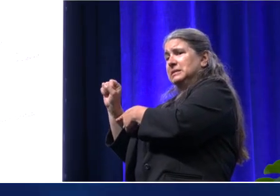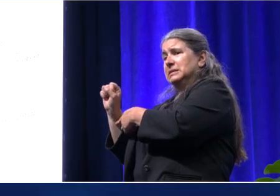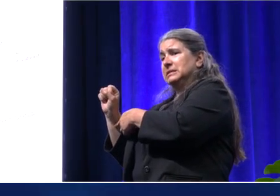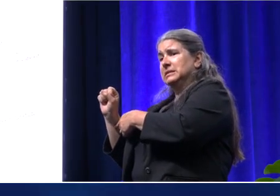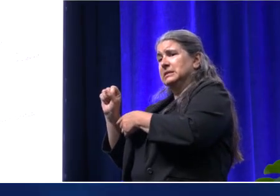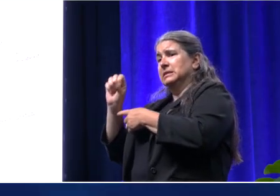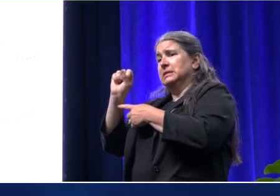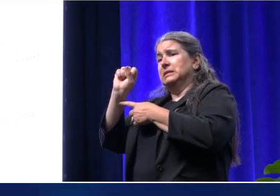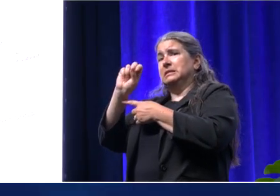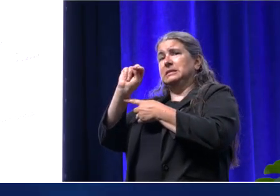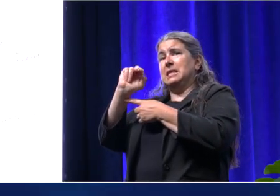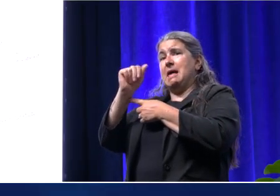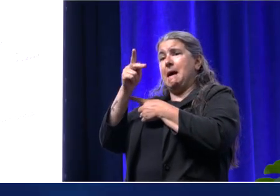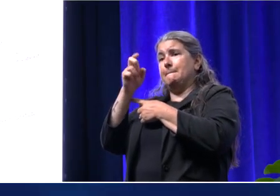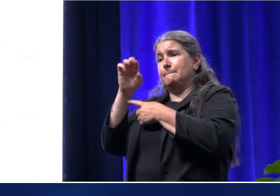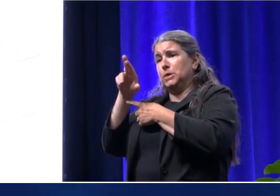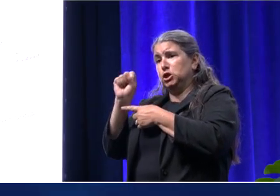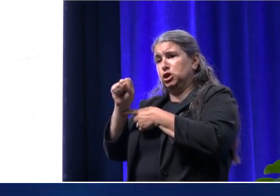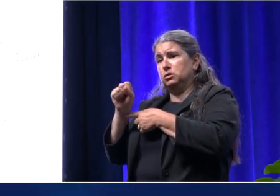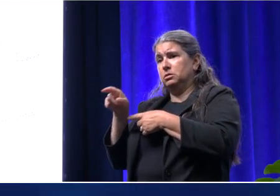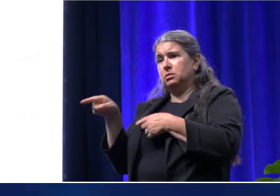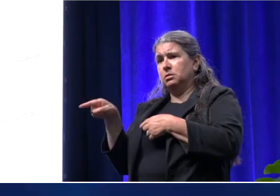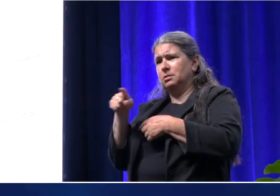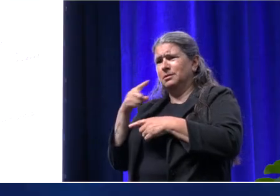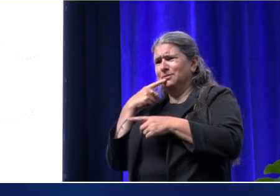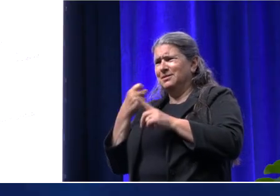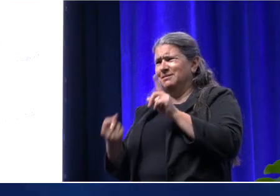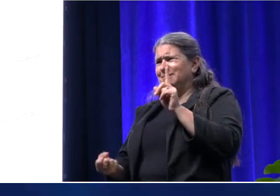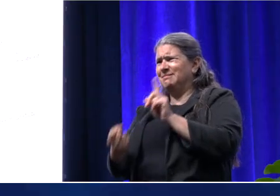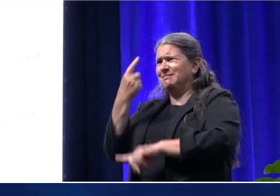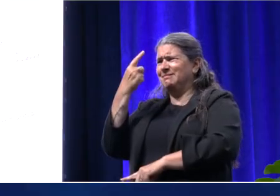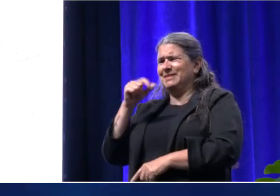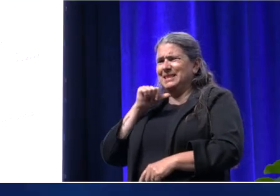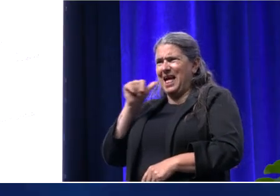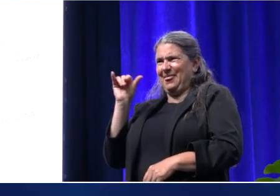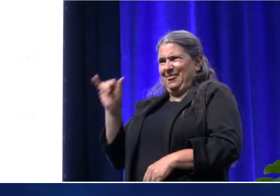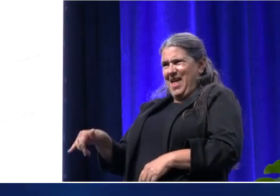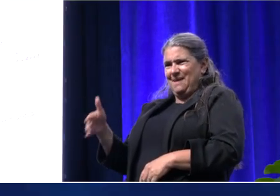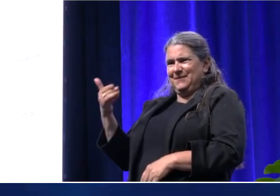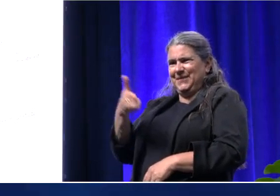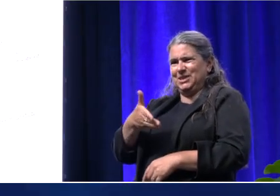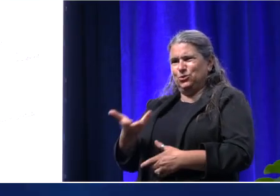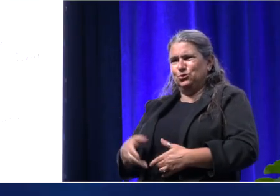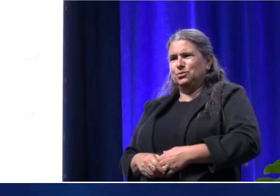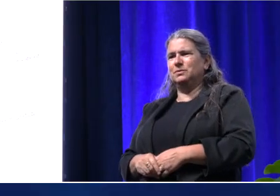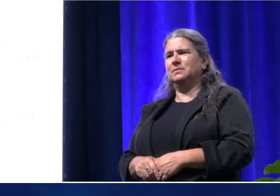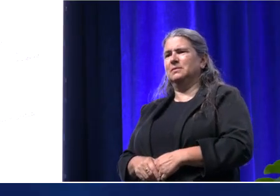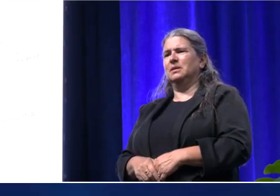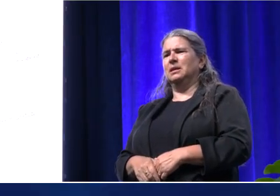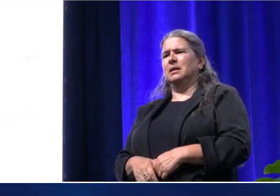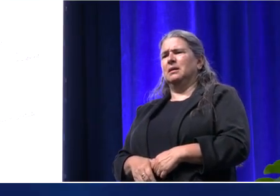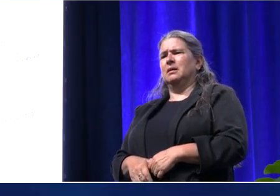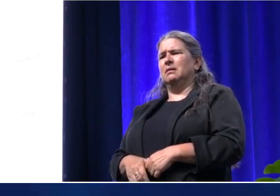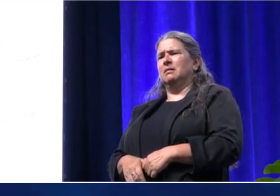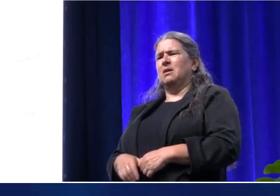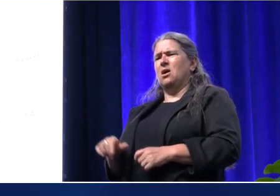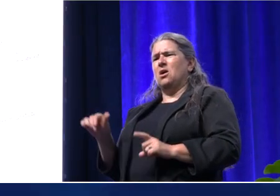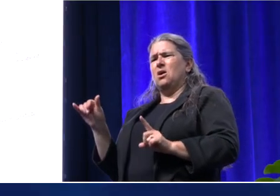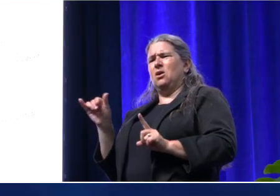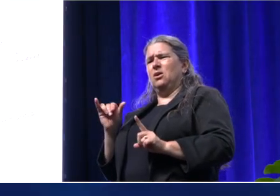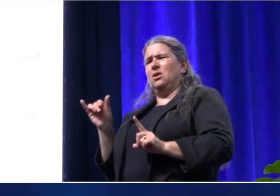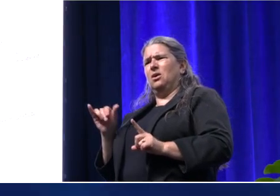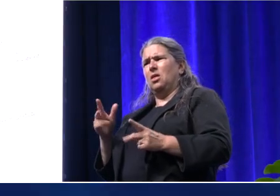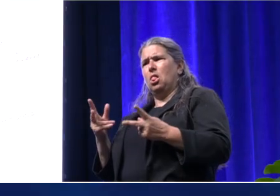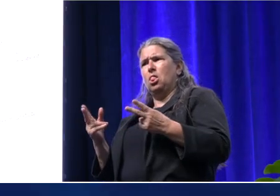say flaky, white, generic looking fish. I get how that can be mixed up. But lobster? How do you mislabel a